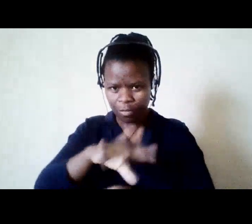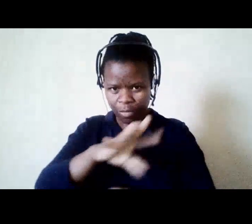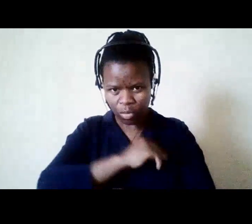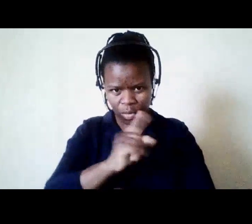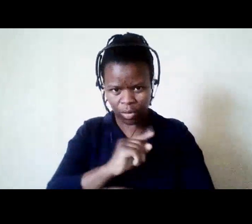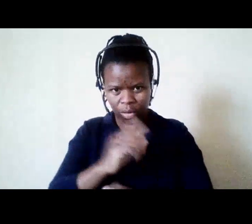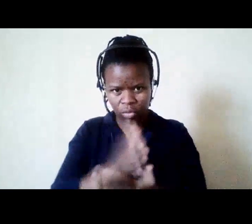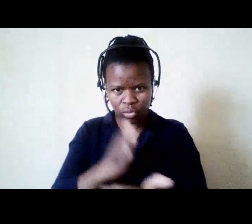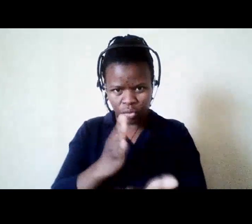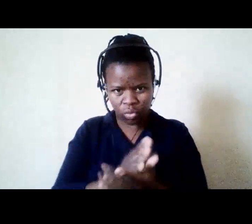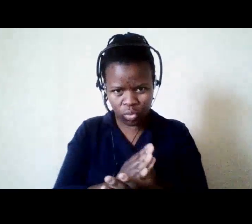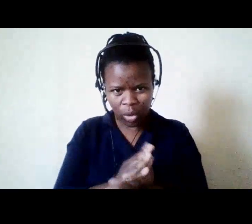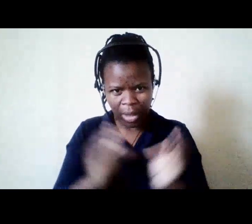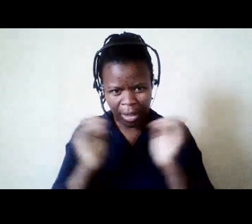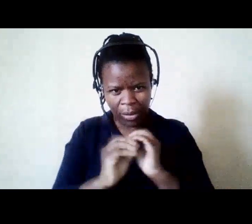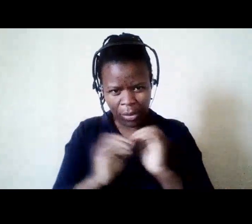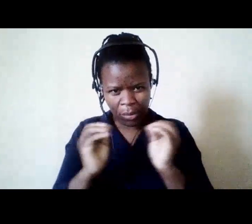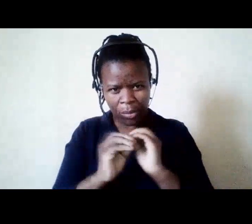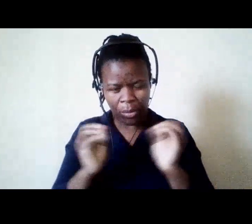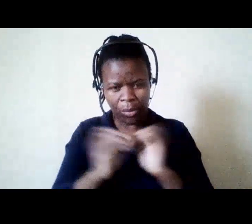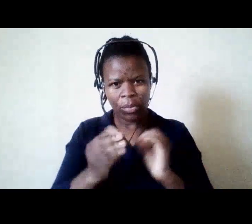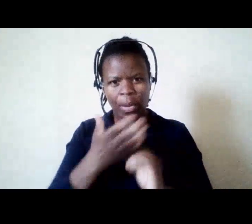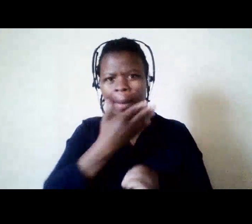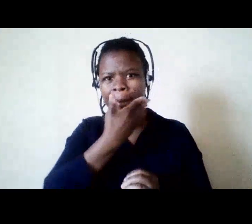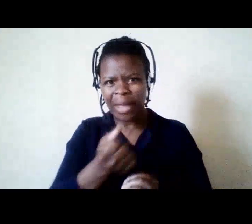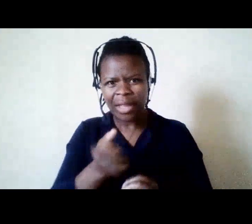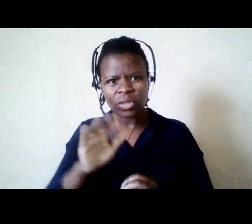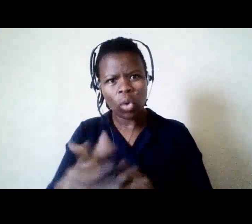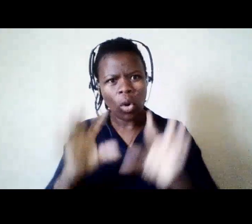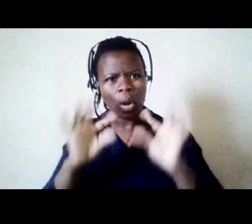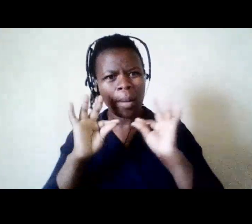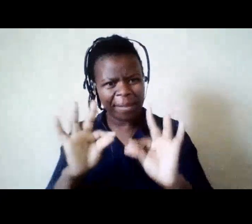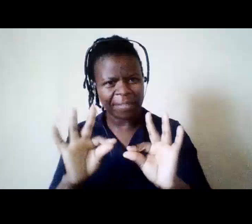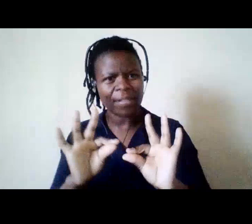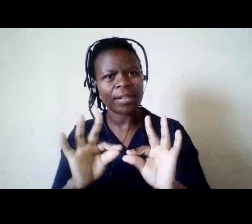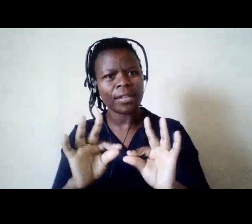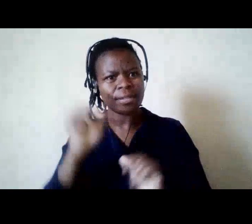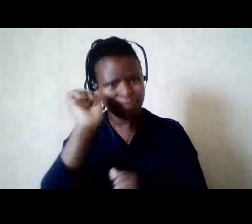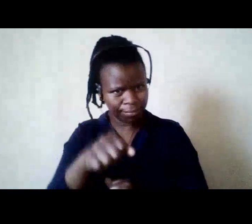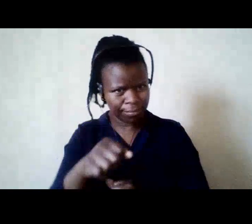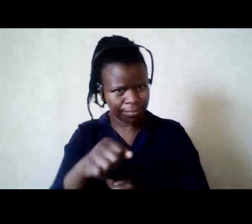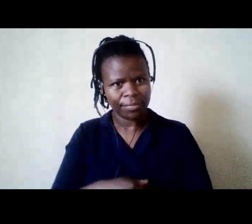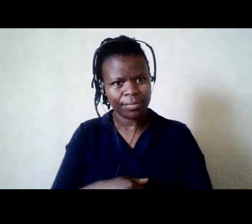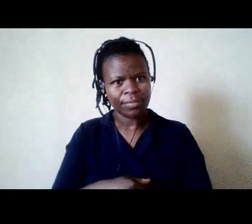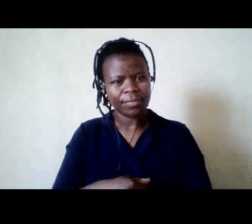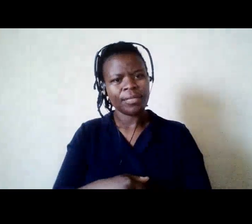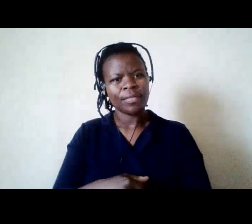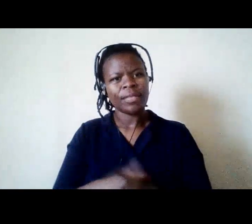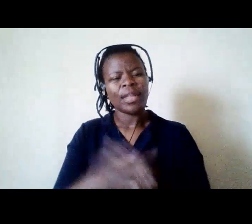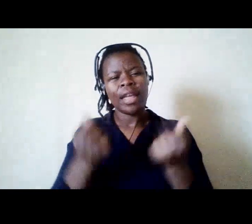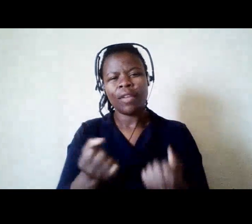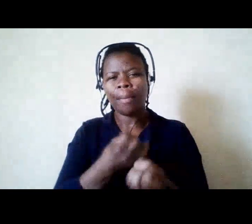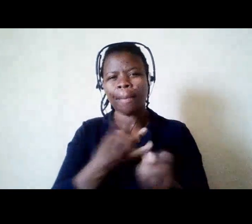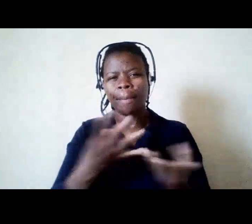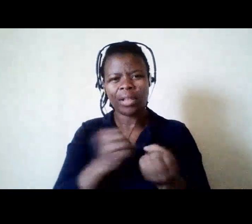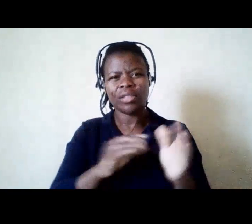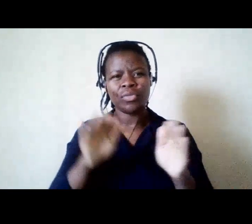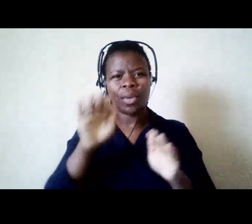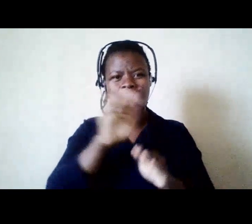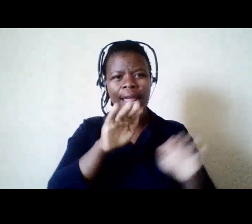in this one way to just say this is fixed. That's what Pearl and Chantal are hinting at. There are multiple layers, and we have to start trying